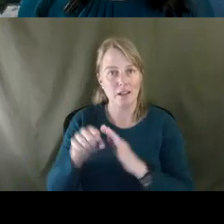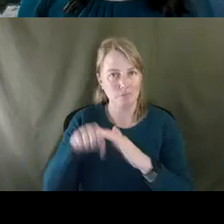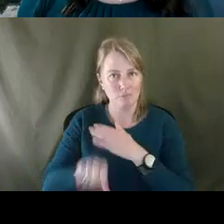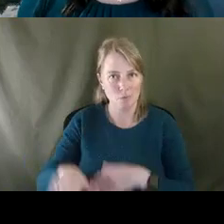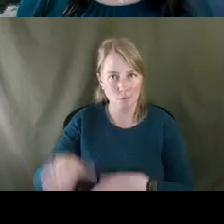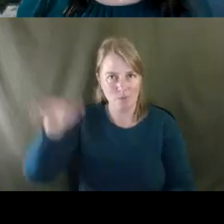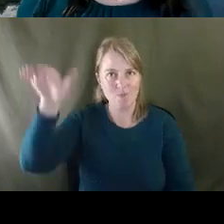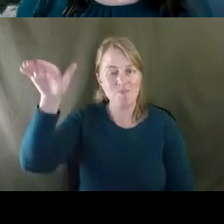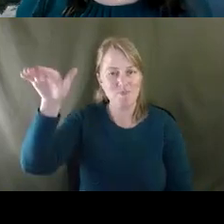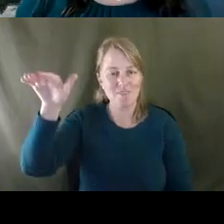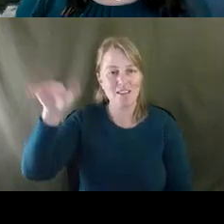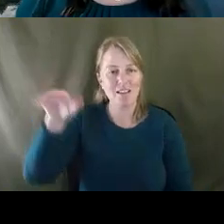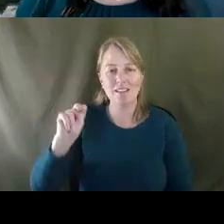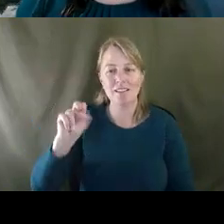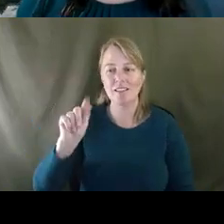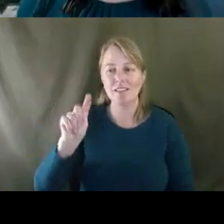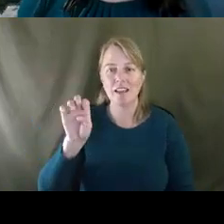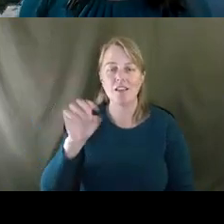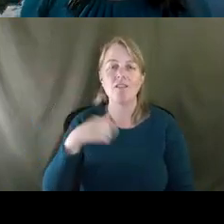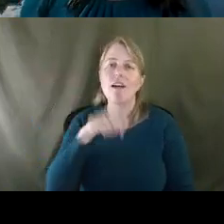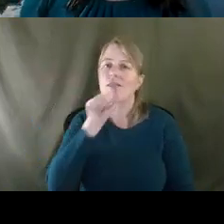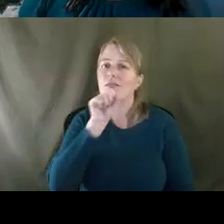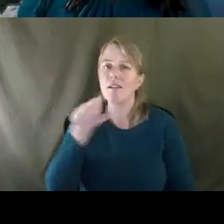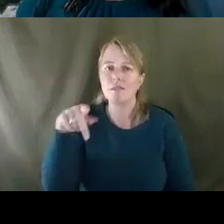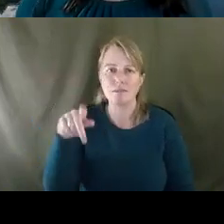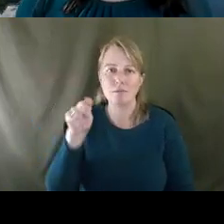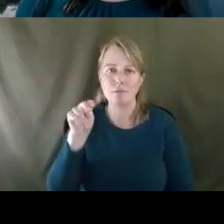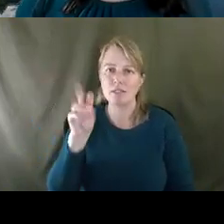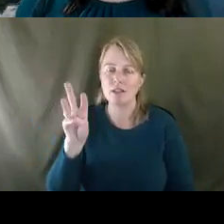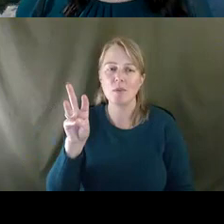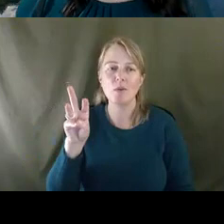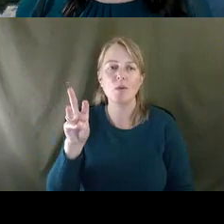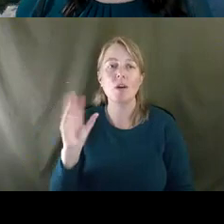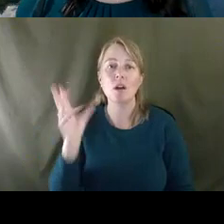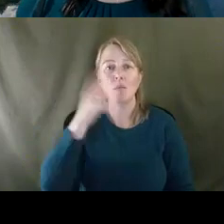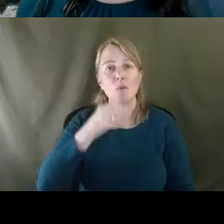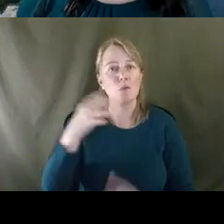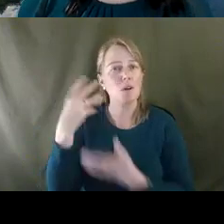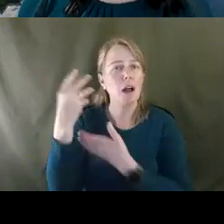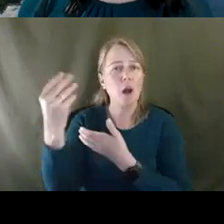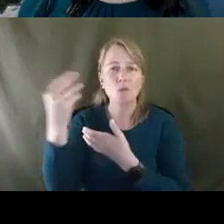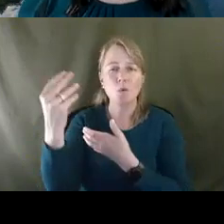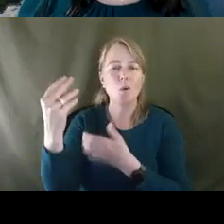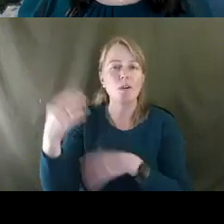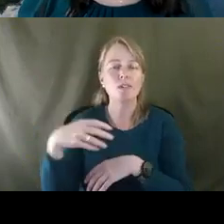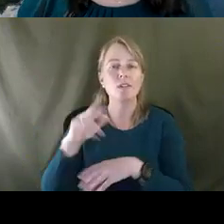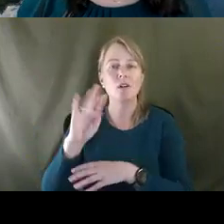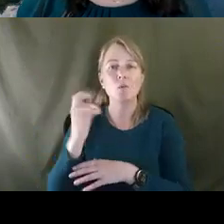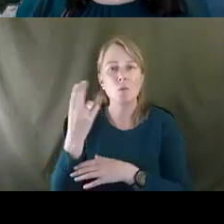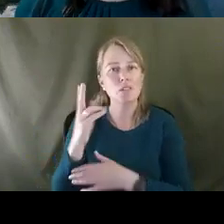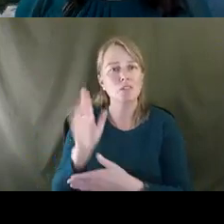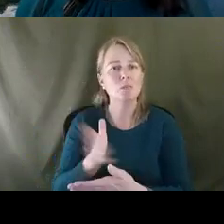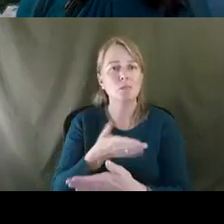and raised, and I love everything about the Pacific Northwest, from the beautiful great outdoors to the rich music